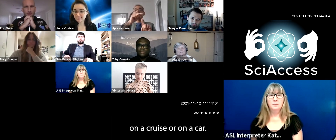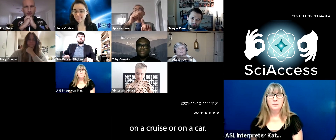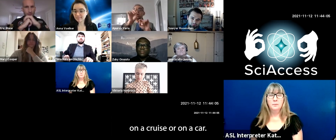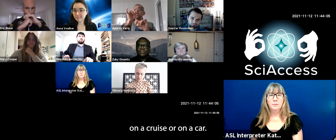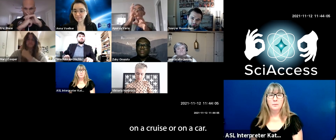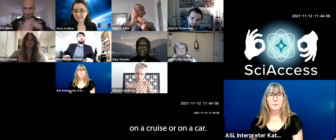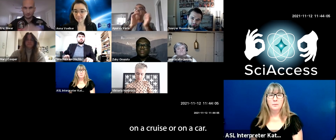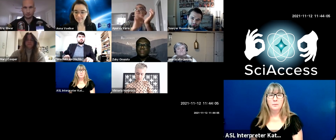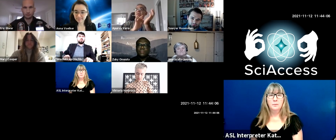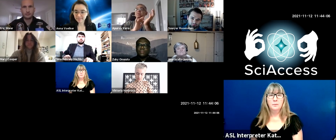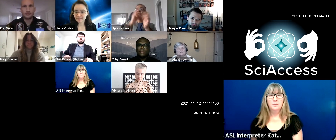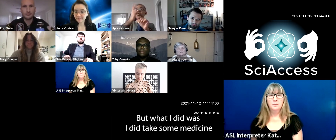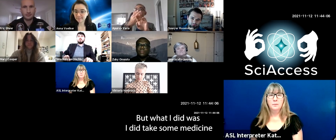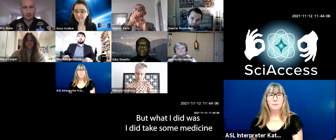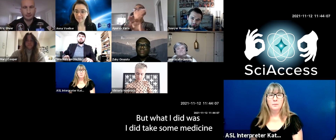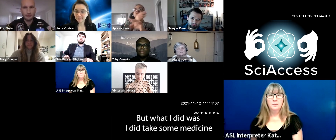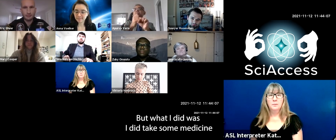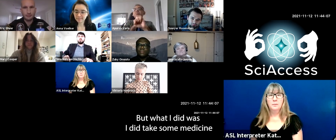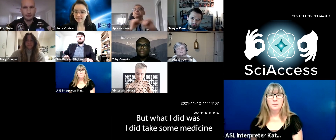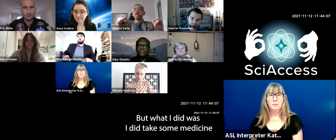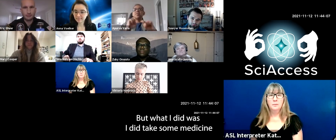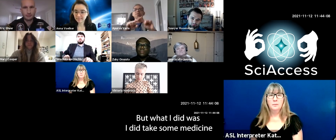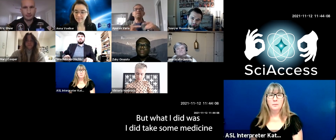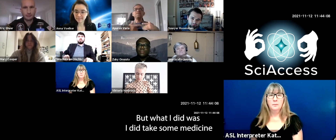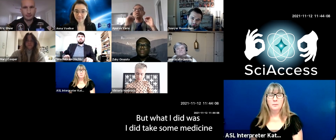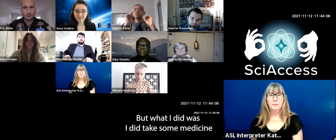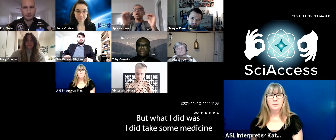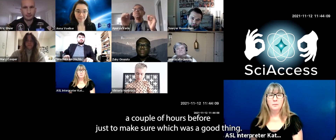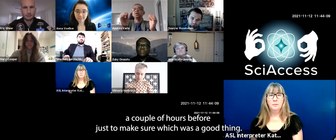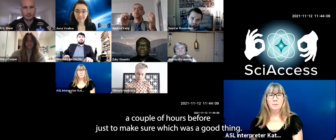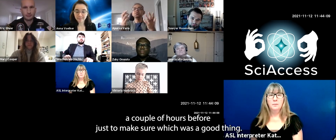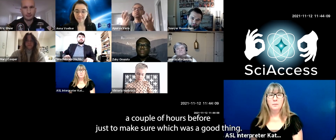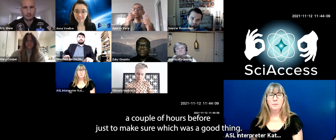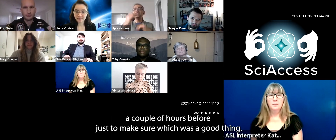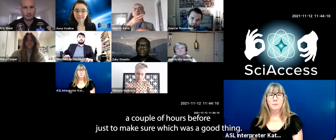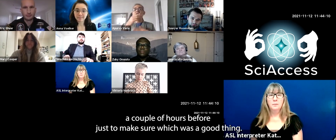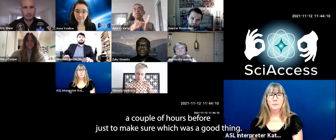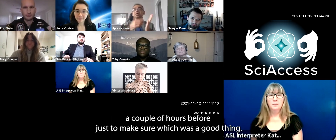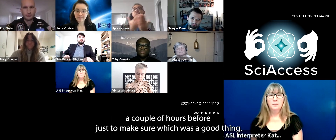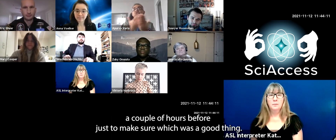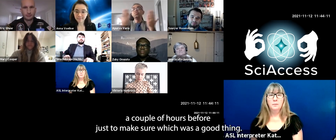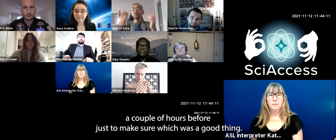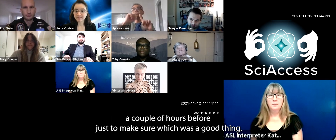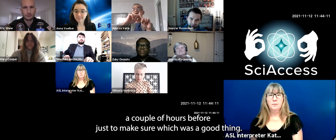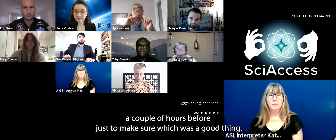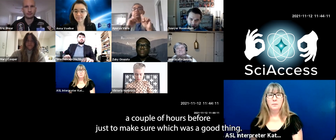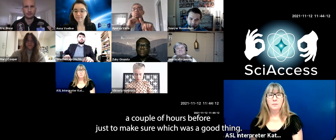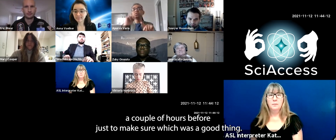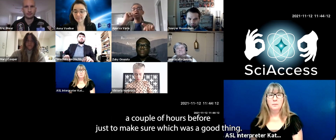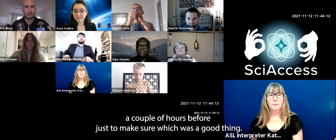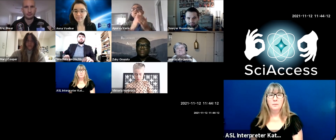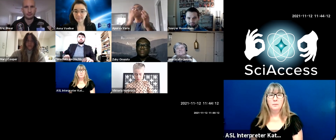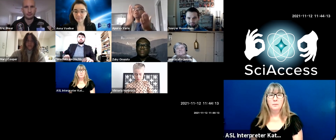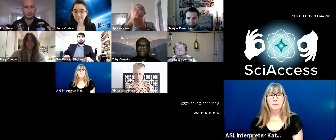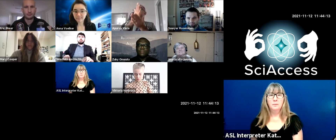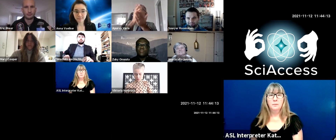or in a car. But what I did was I did take some medicine a couple hours before just to make sure, which was a good